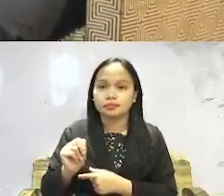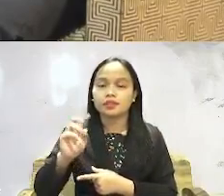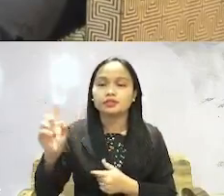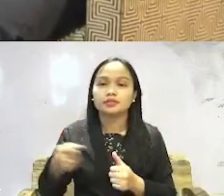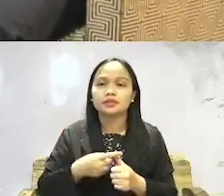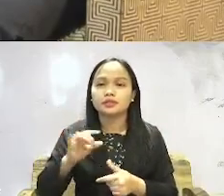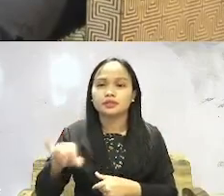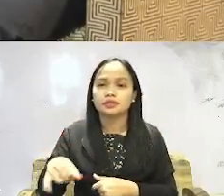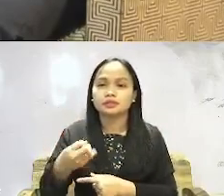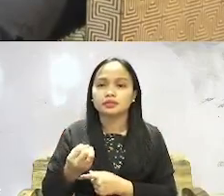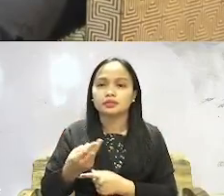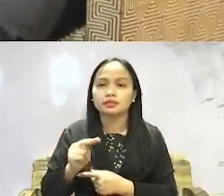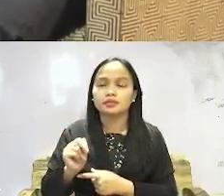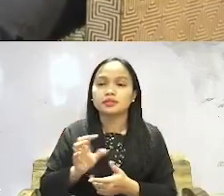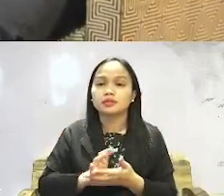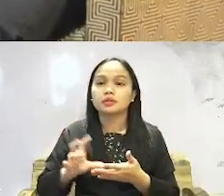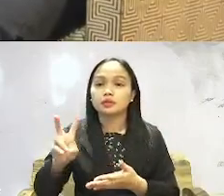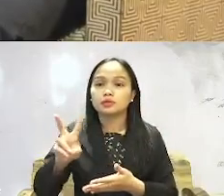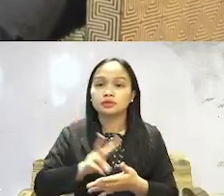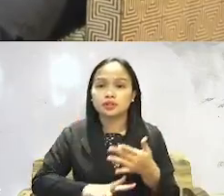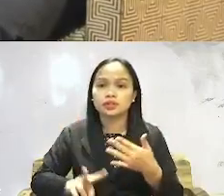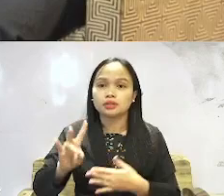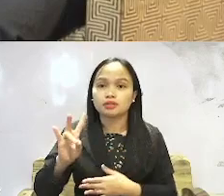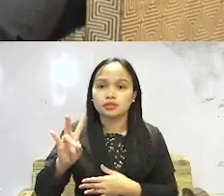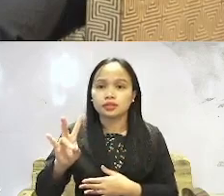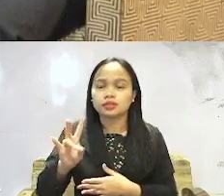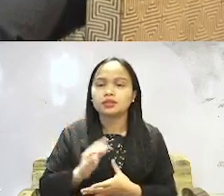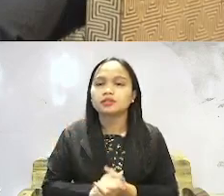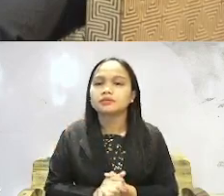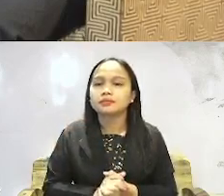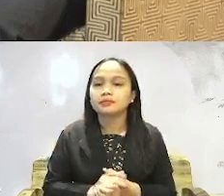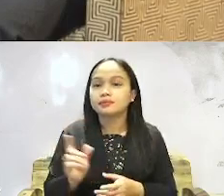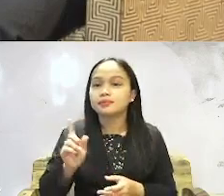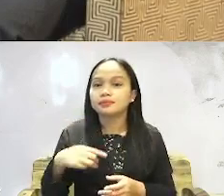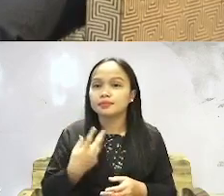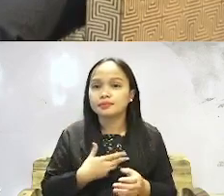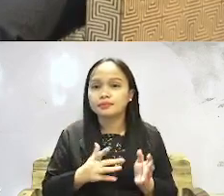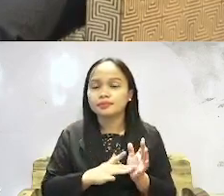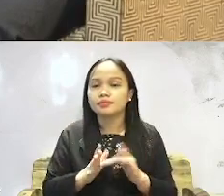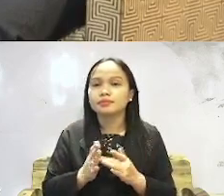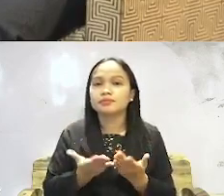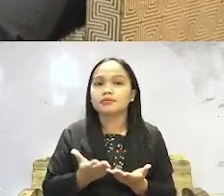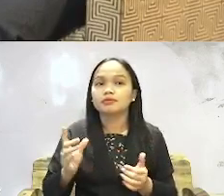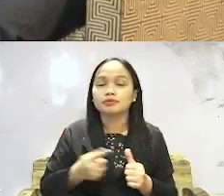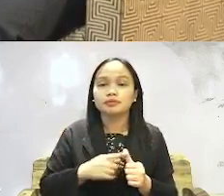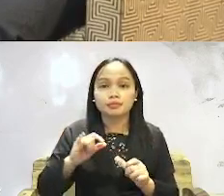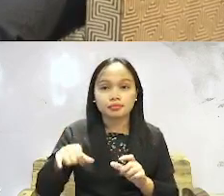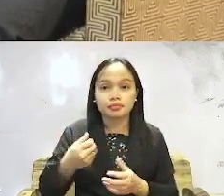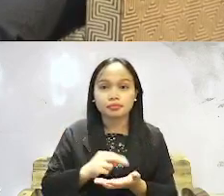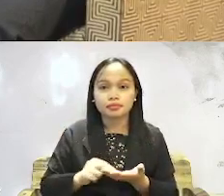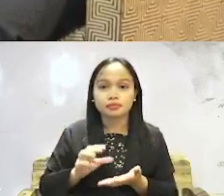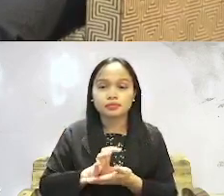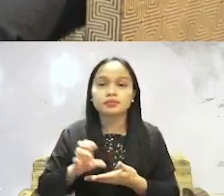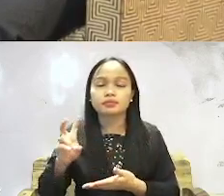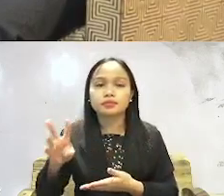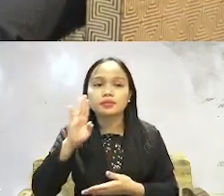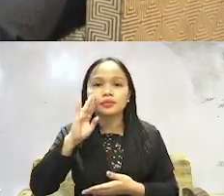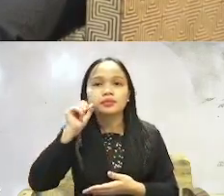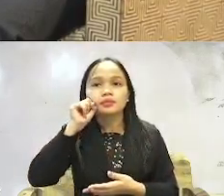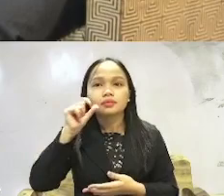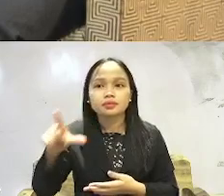John chapter 2, verse 7. Gusto natin na. 1 John chapter 2, verse 7. Ang sabi doon, brethren,